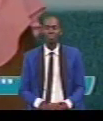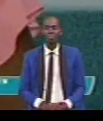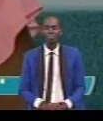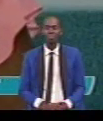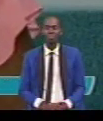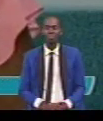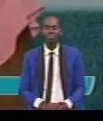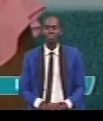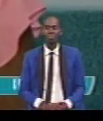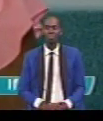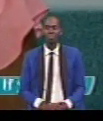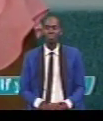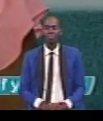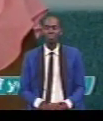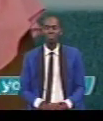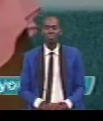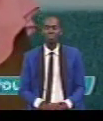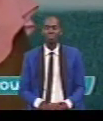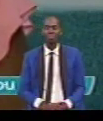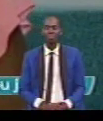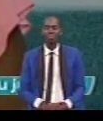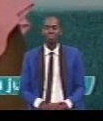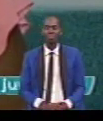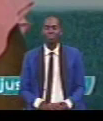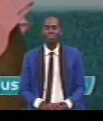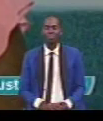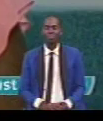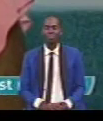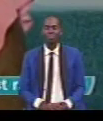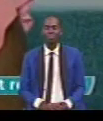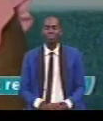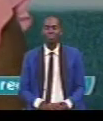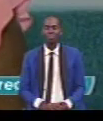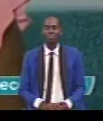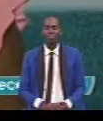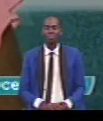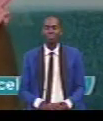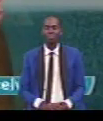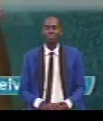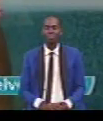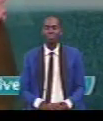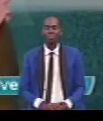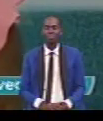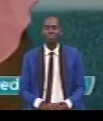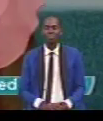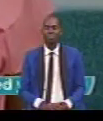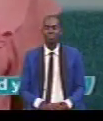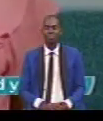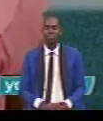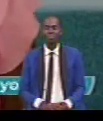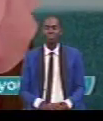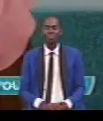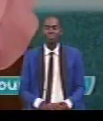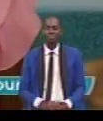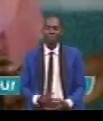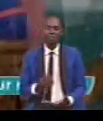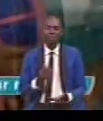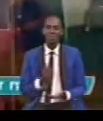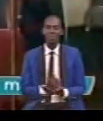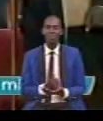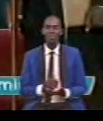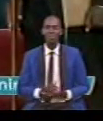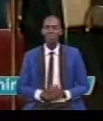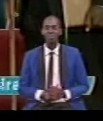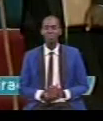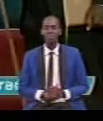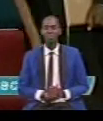mwandini. Alalesa musuma mwandini. Uwapata lesa ni shari ipata. Amen.